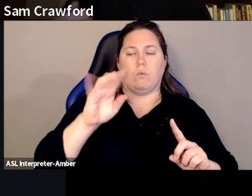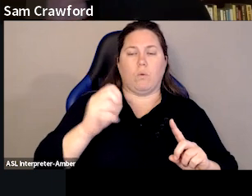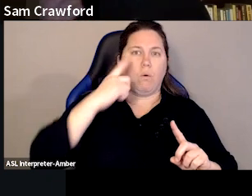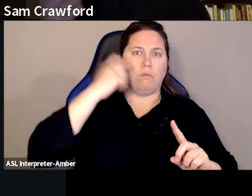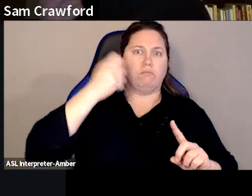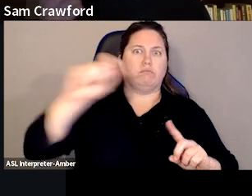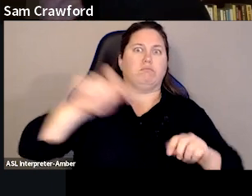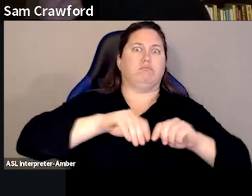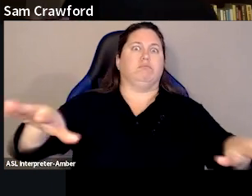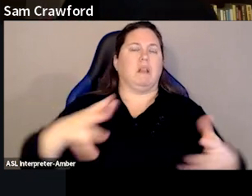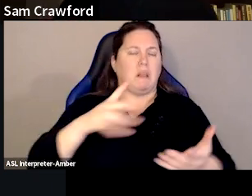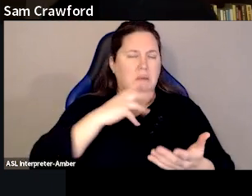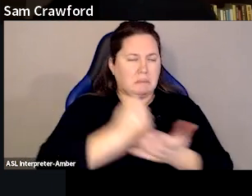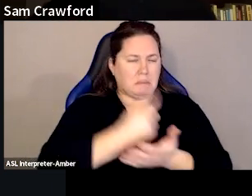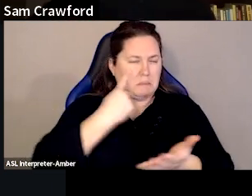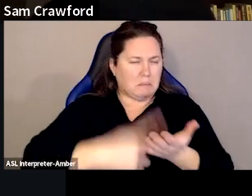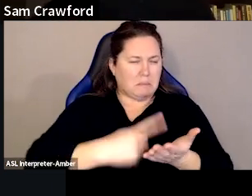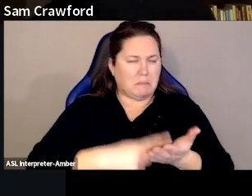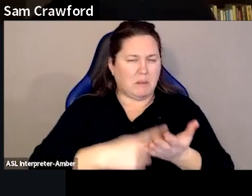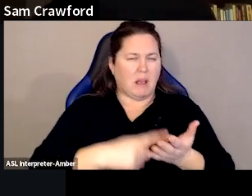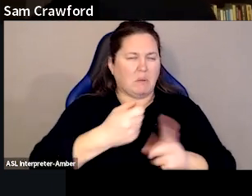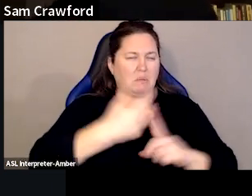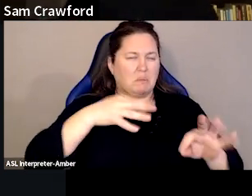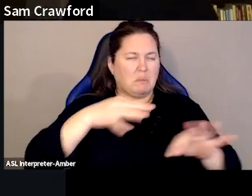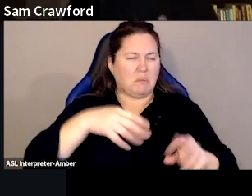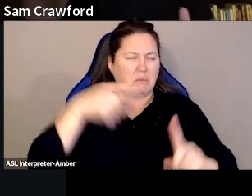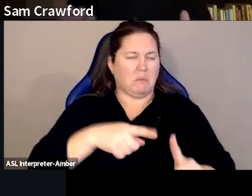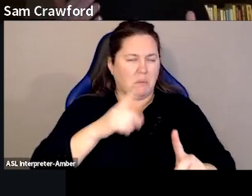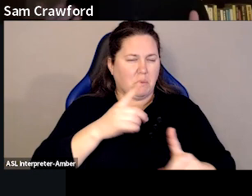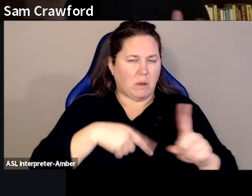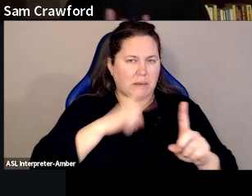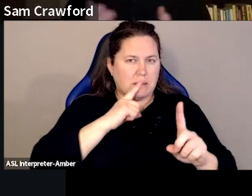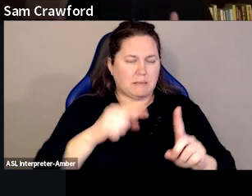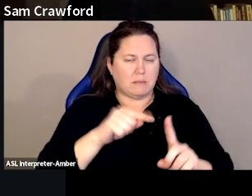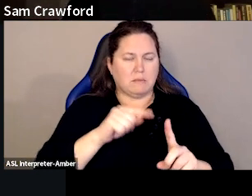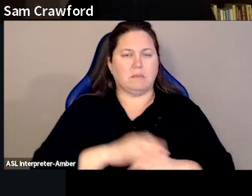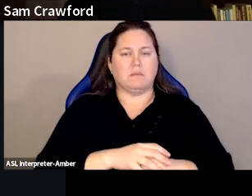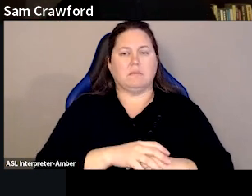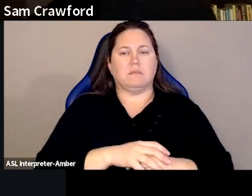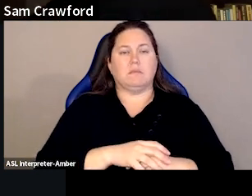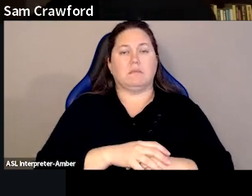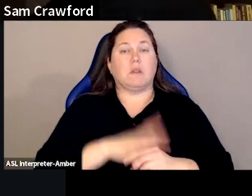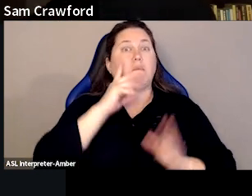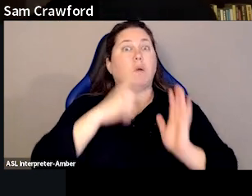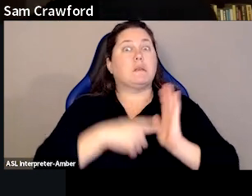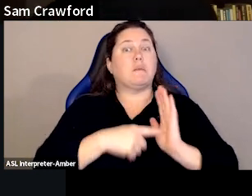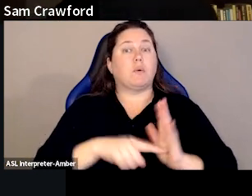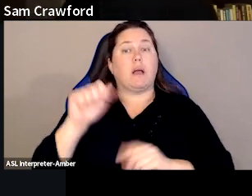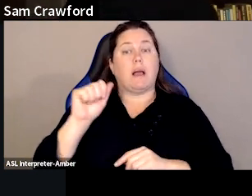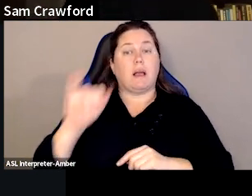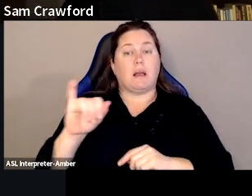but now I want to dive into what it really is. And if we just look over at AI, for instance, so things